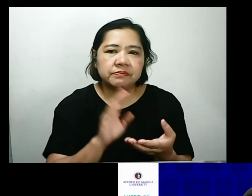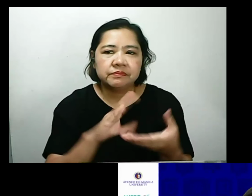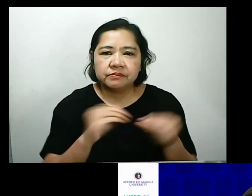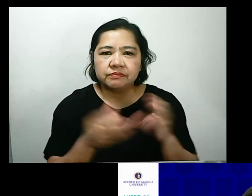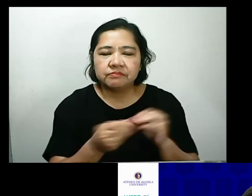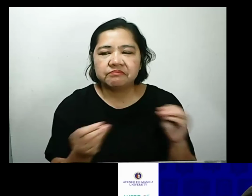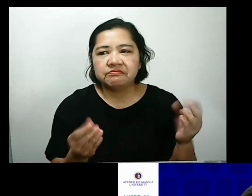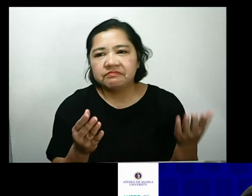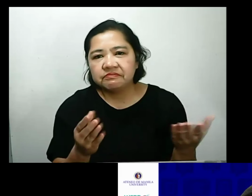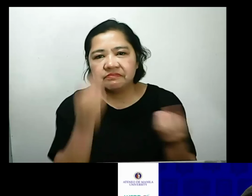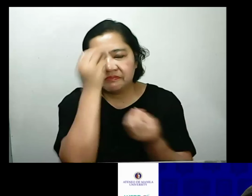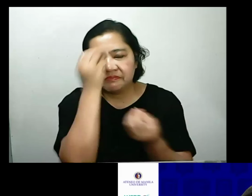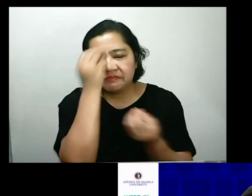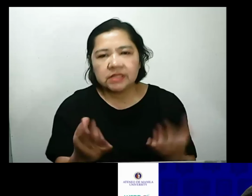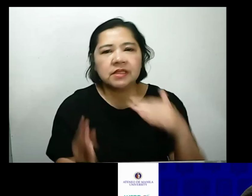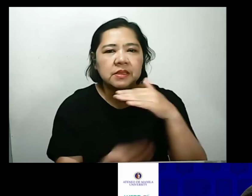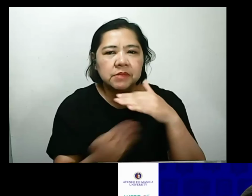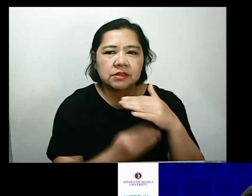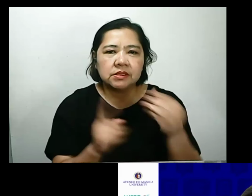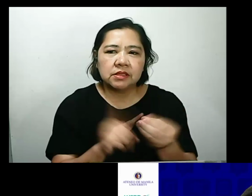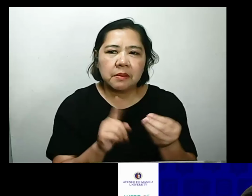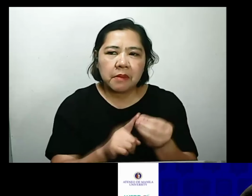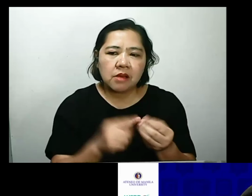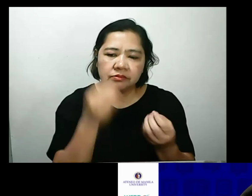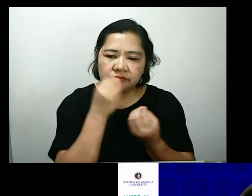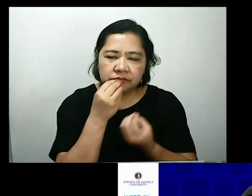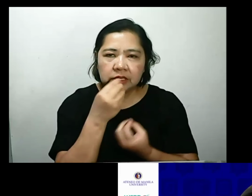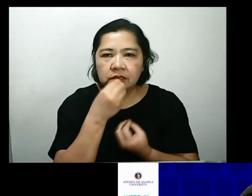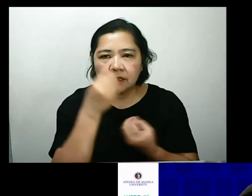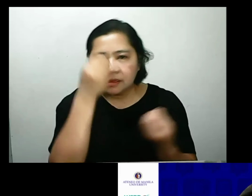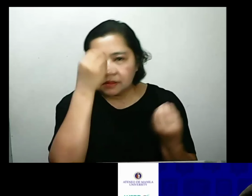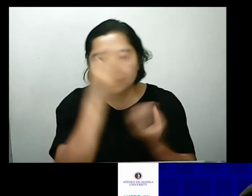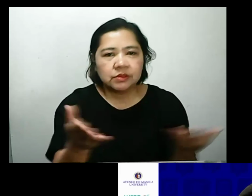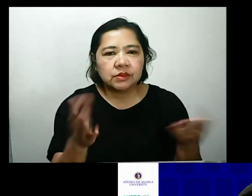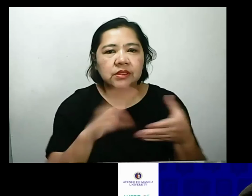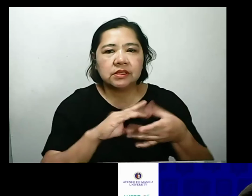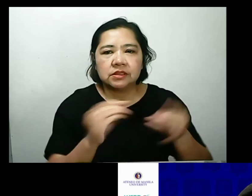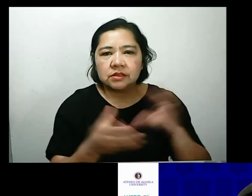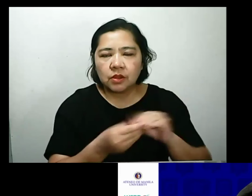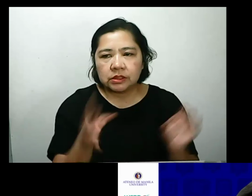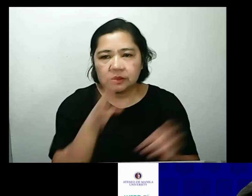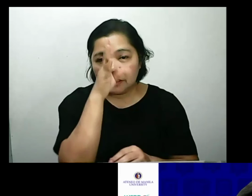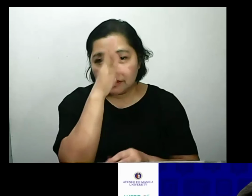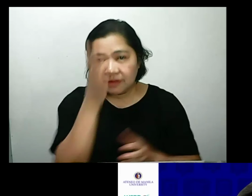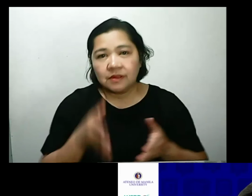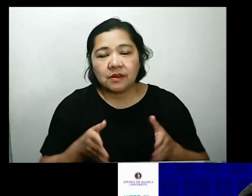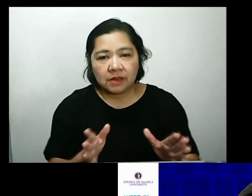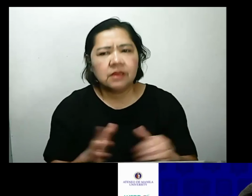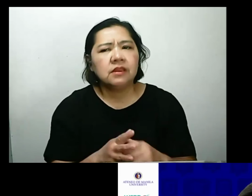just telling a fact in a creative way, in a storified way. And I think it's almost